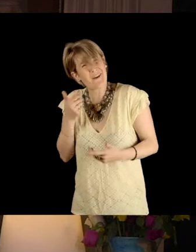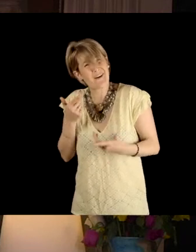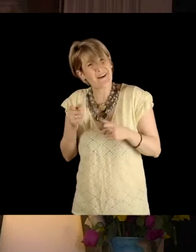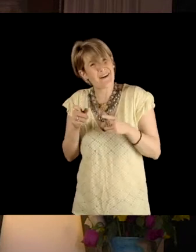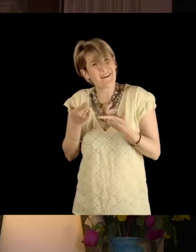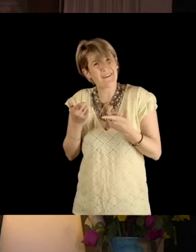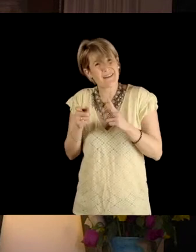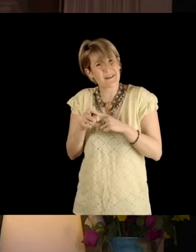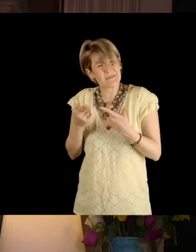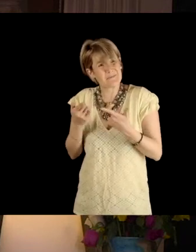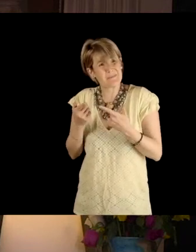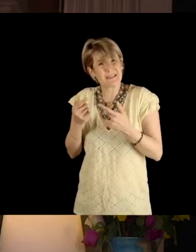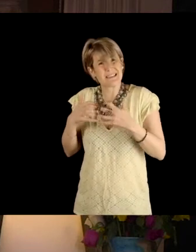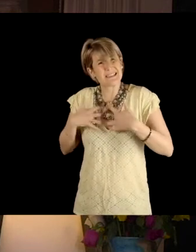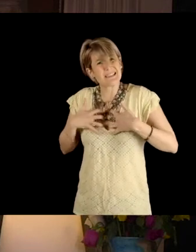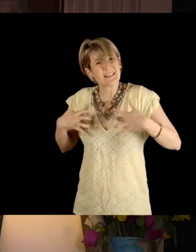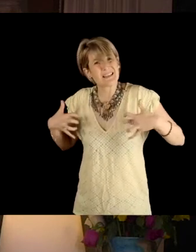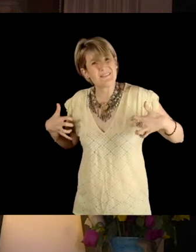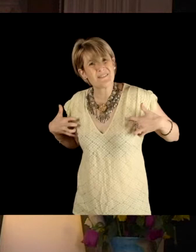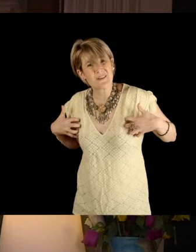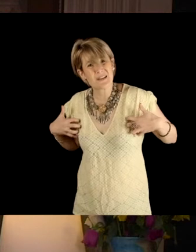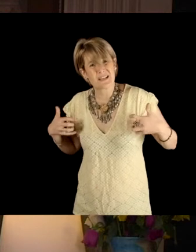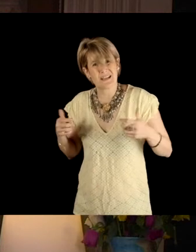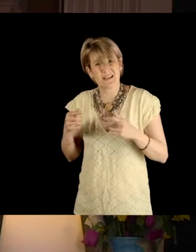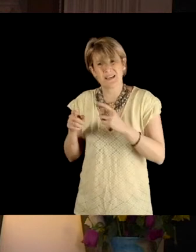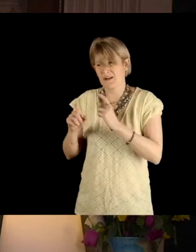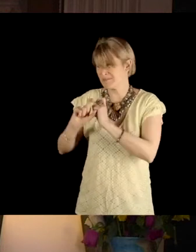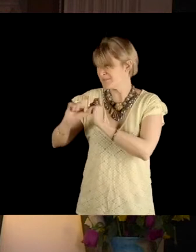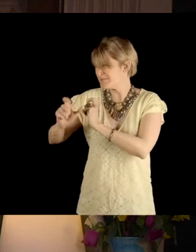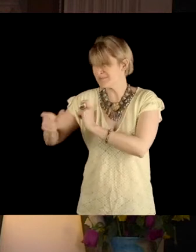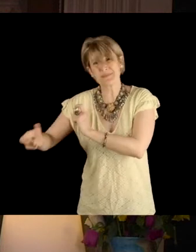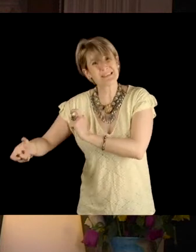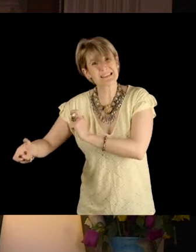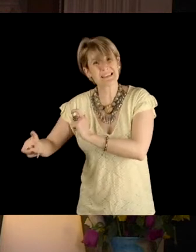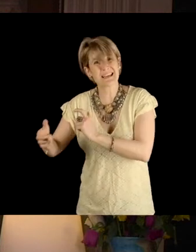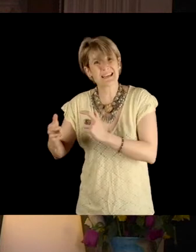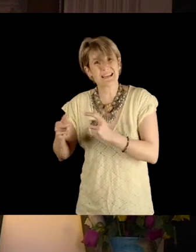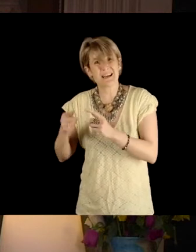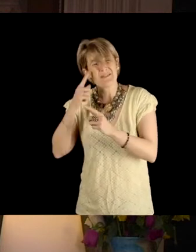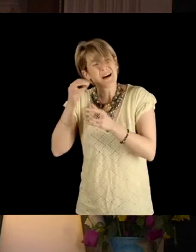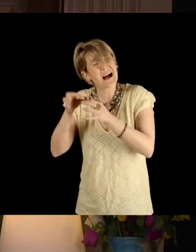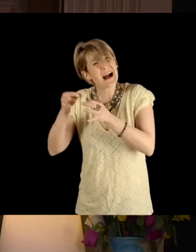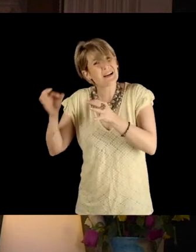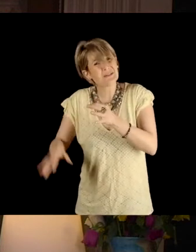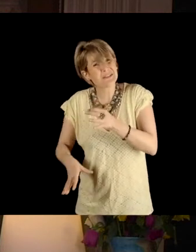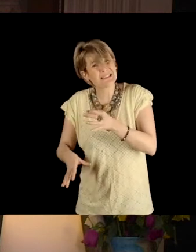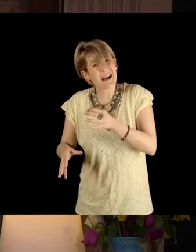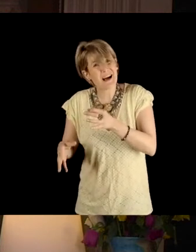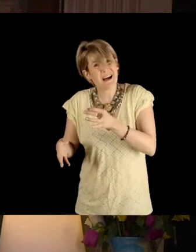Pay attention like a scientist would to see the difference in process and its